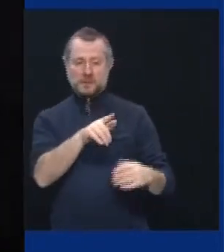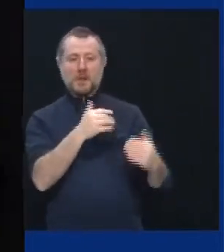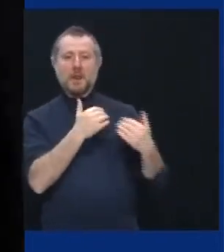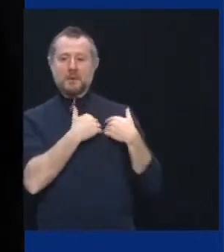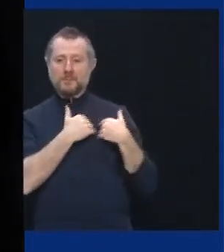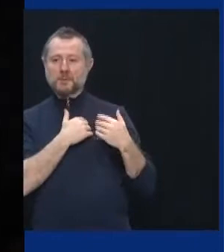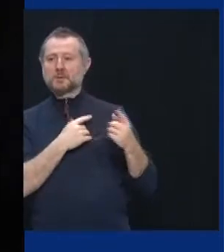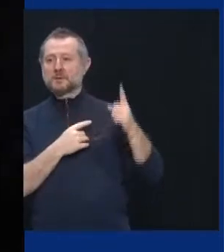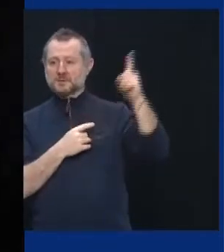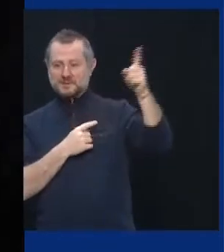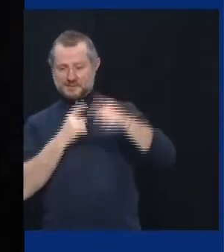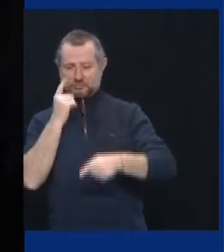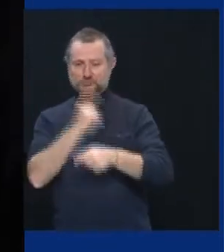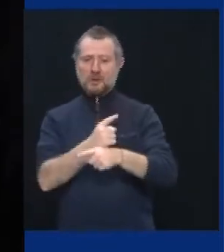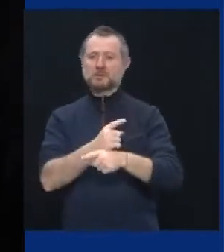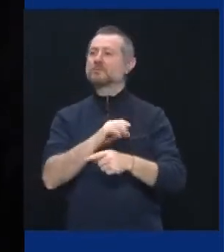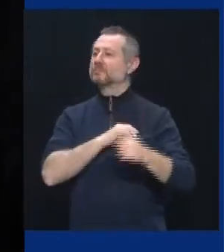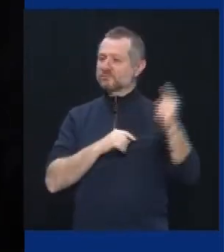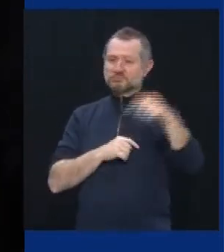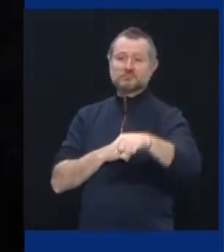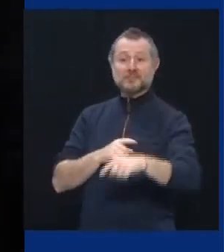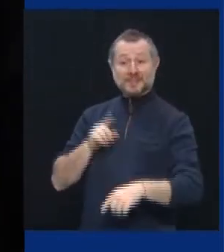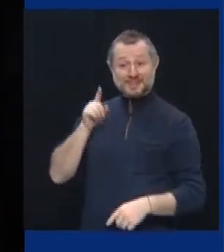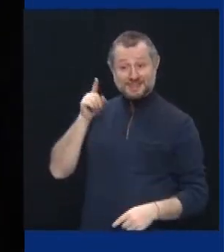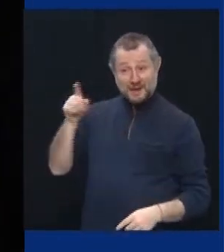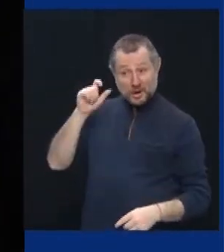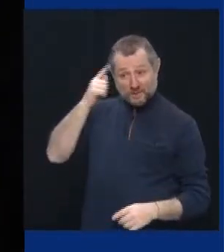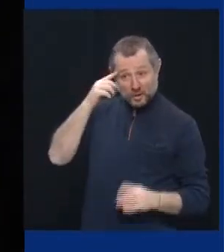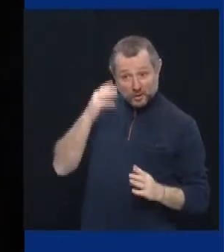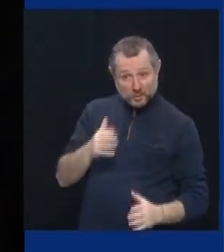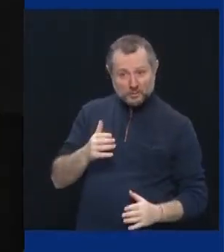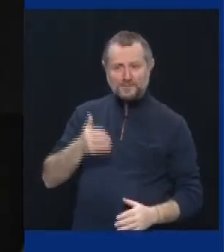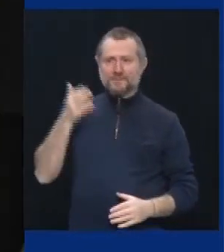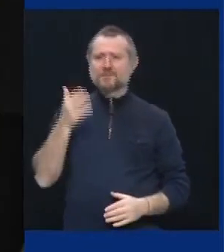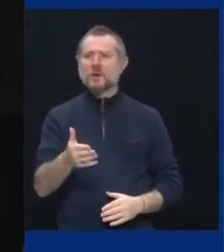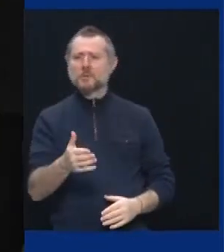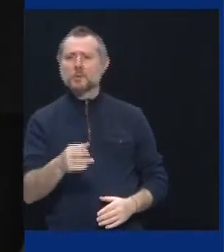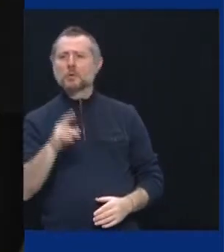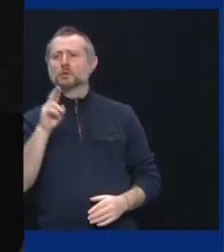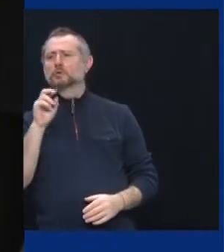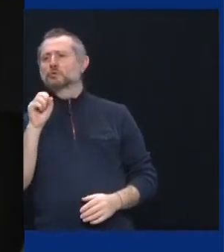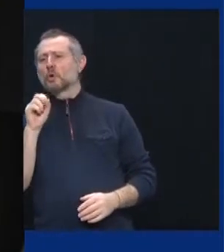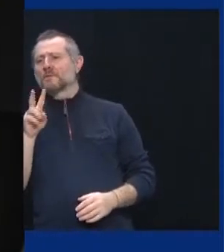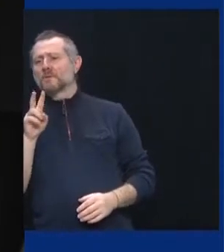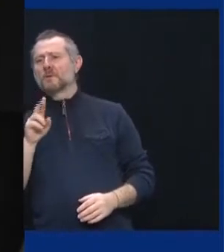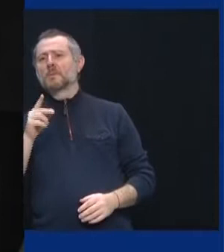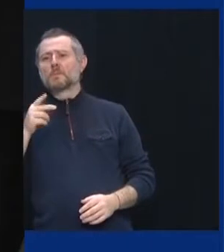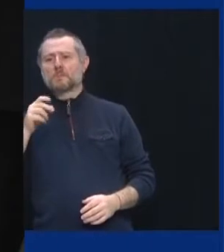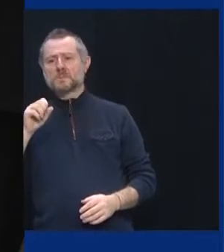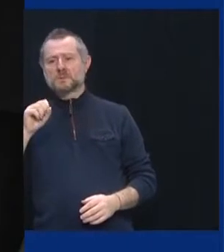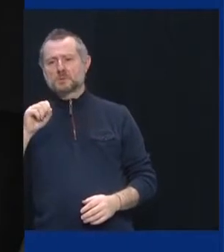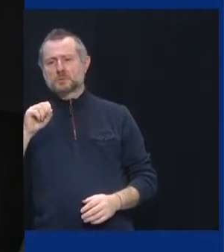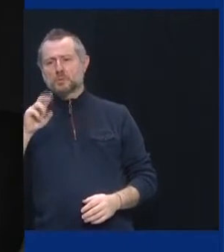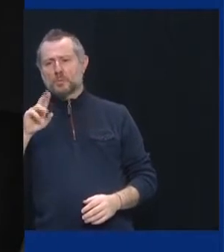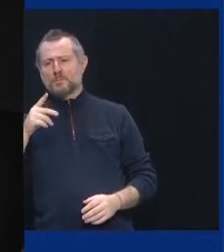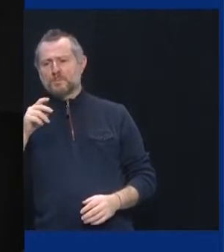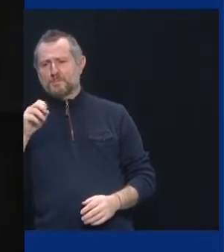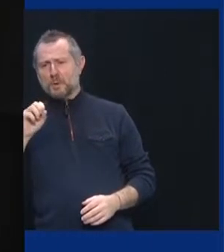And this governor, I was there with Reverend Sharpton and Mrs. Carr and Mrs. Bell. He put an executive order.